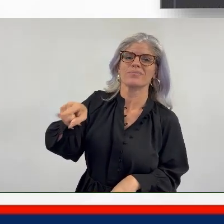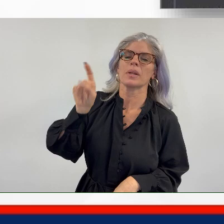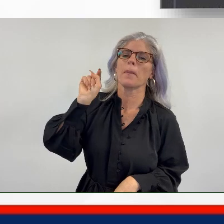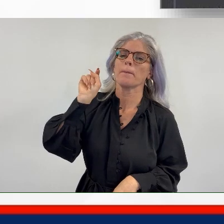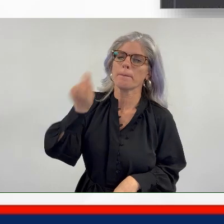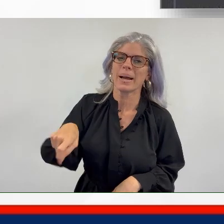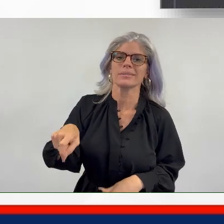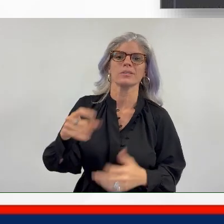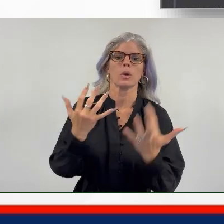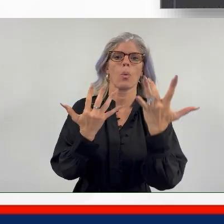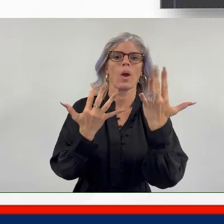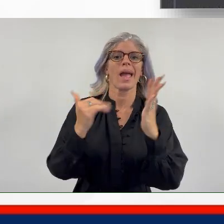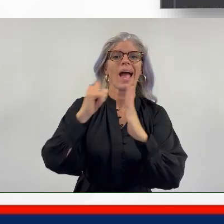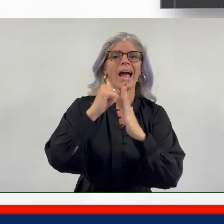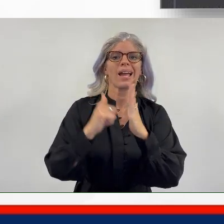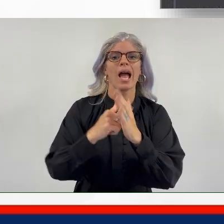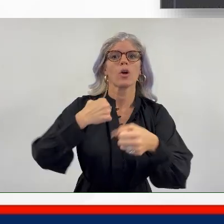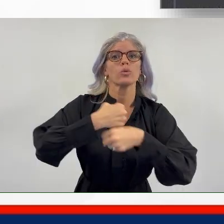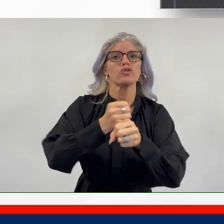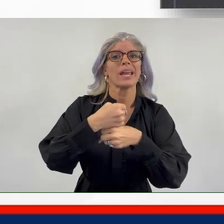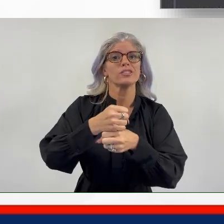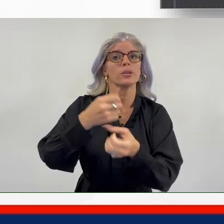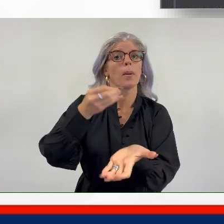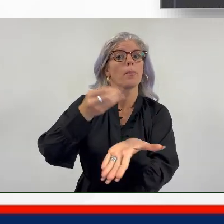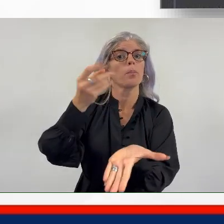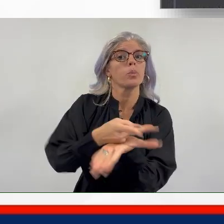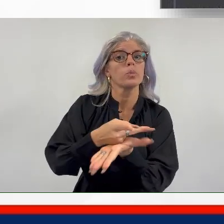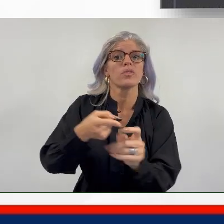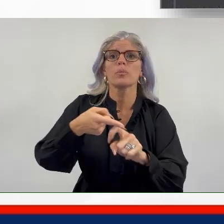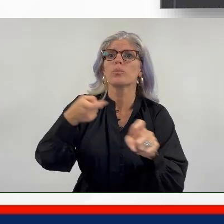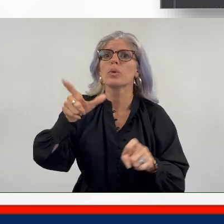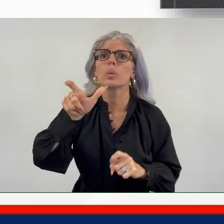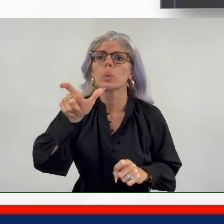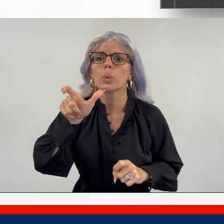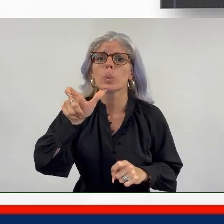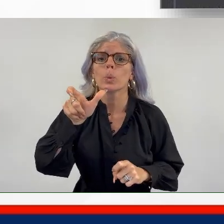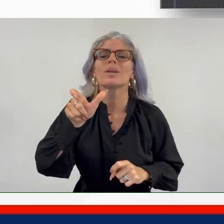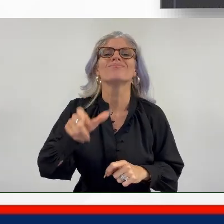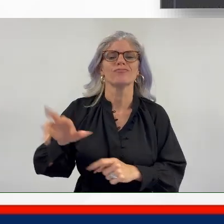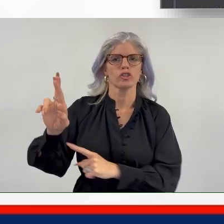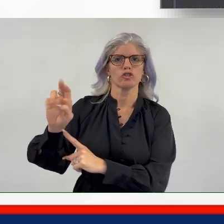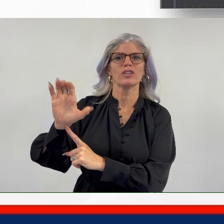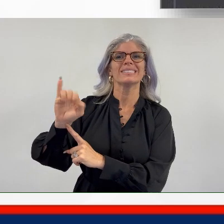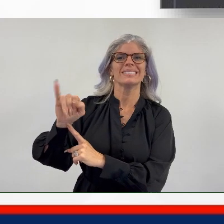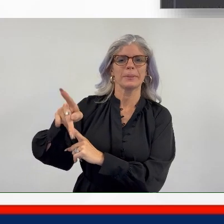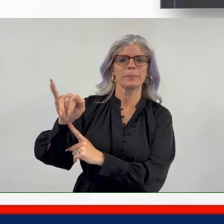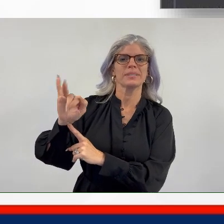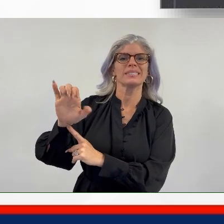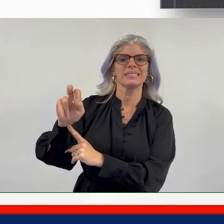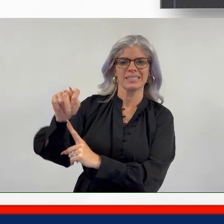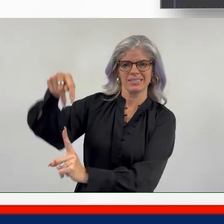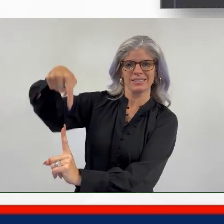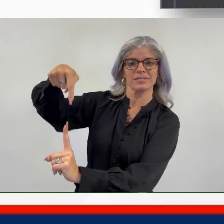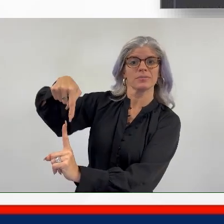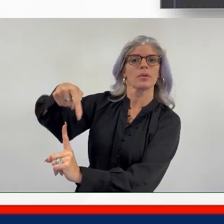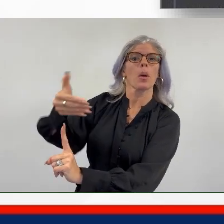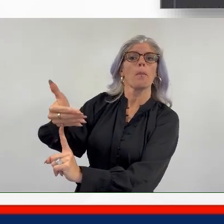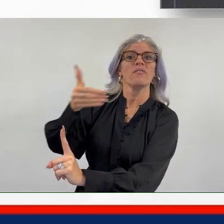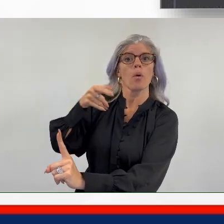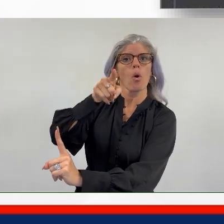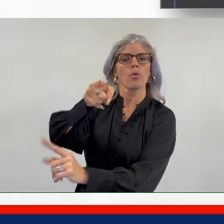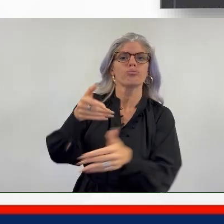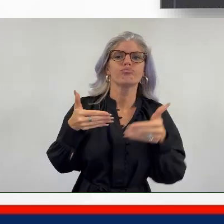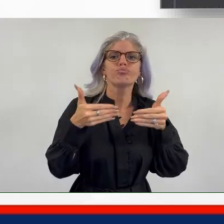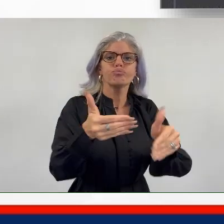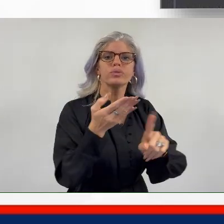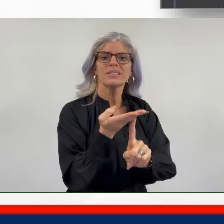section describes how an applicant who has a Grants Portal account may submit its RPAs. Simple. It's directly through Grants Portal. The applicant